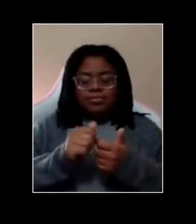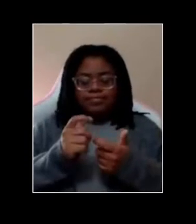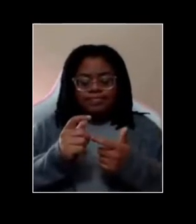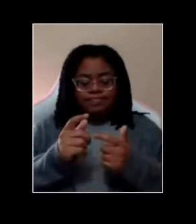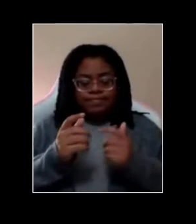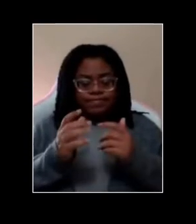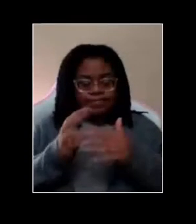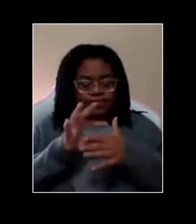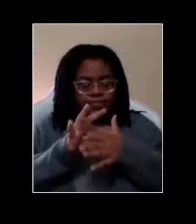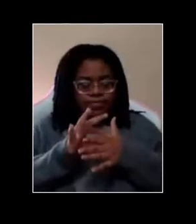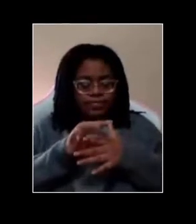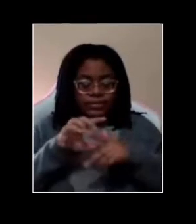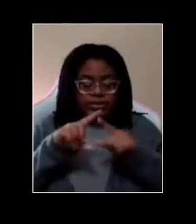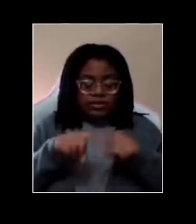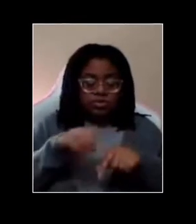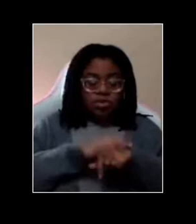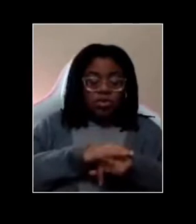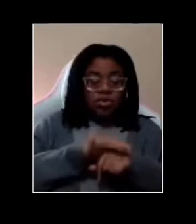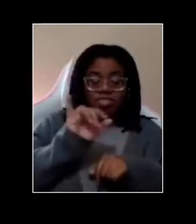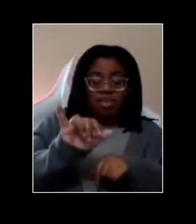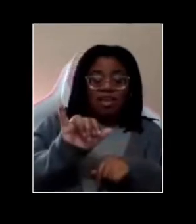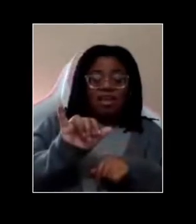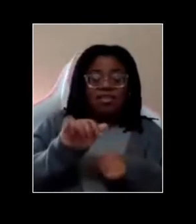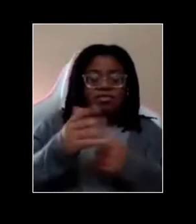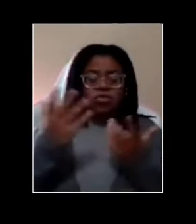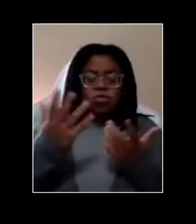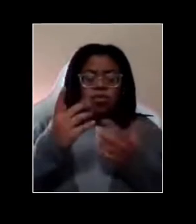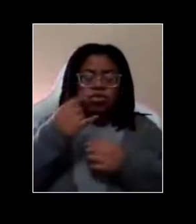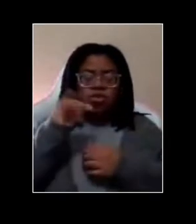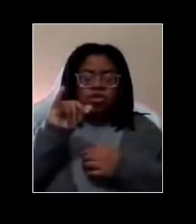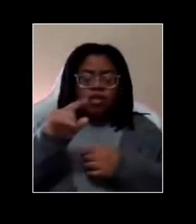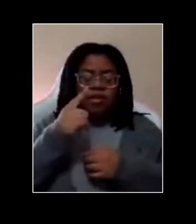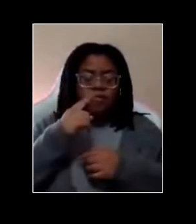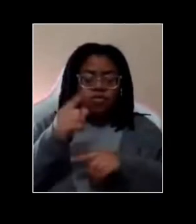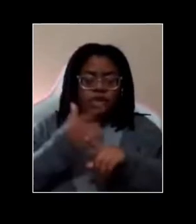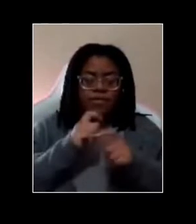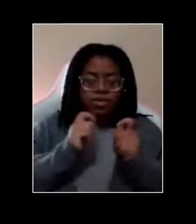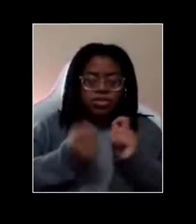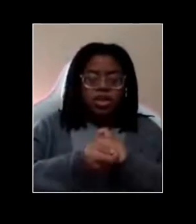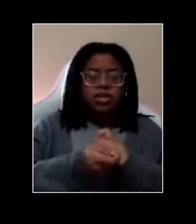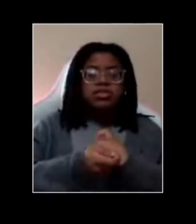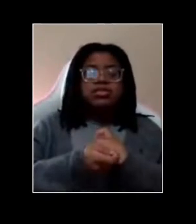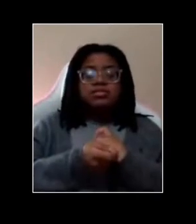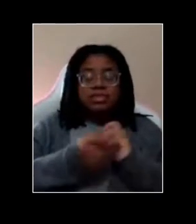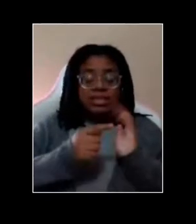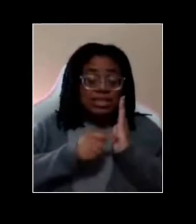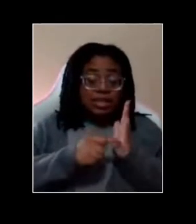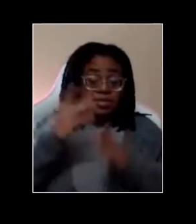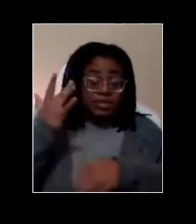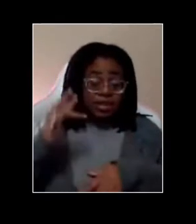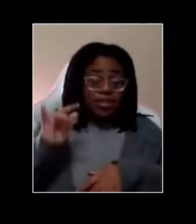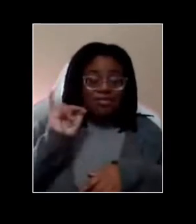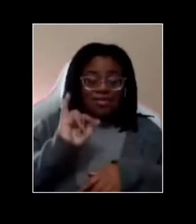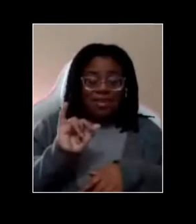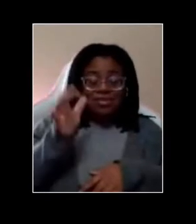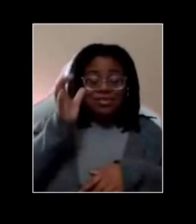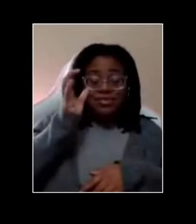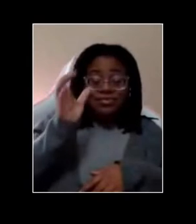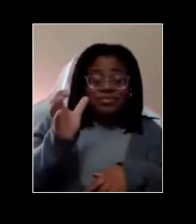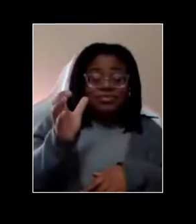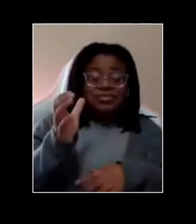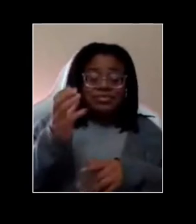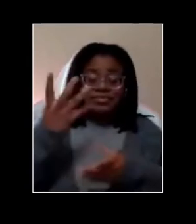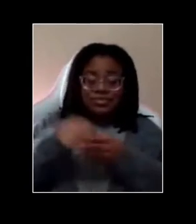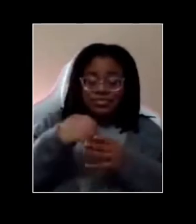and adaptations to climate change are. Even though, this example is in California, I think that concept applies in